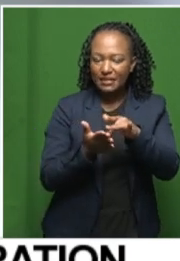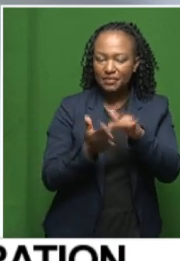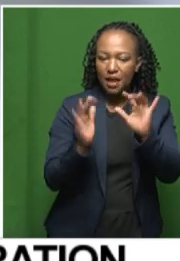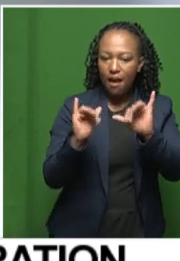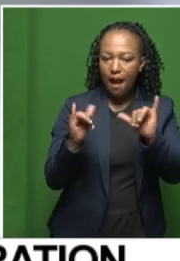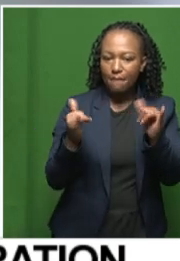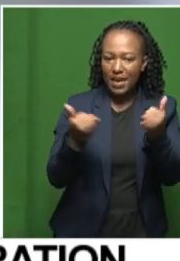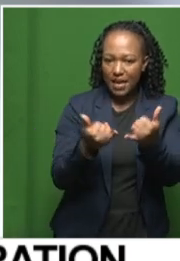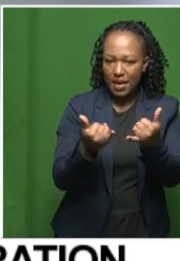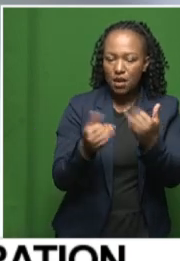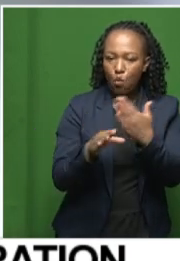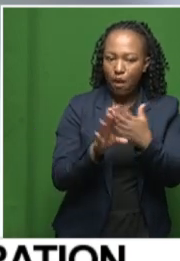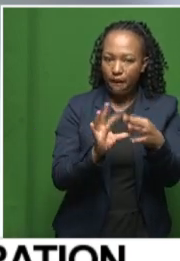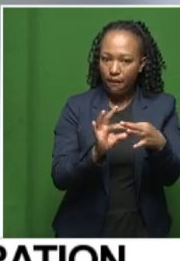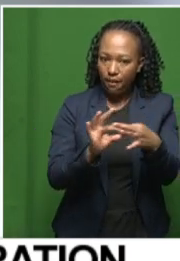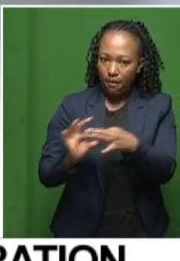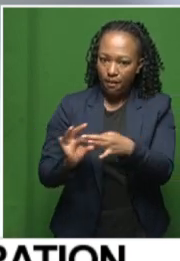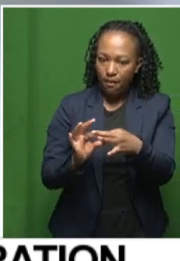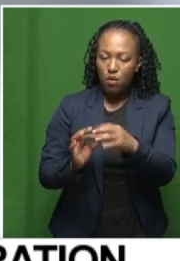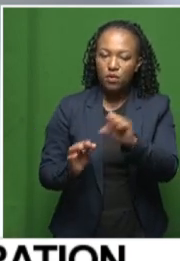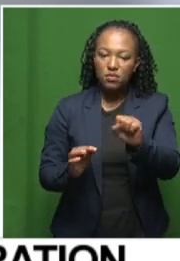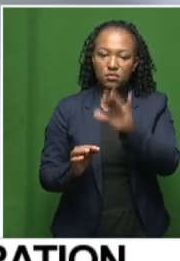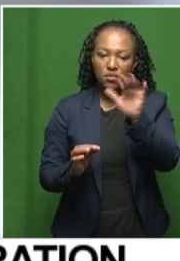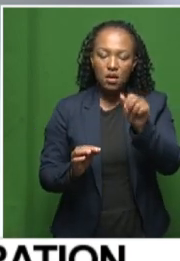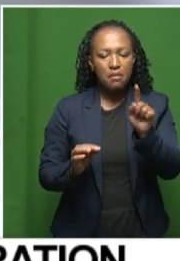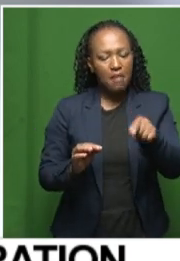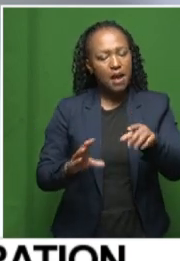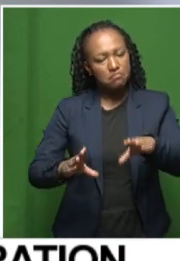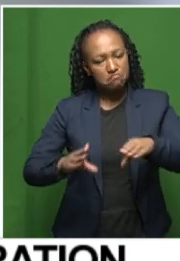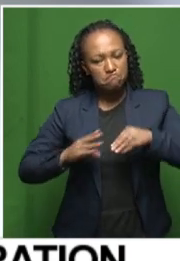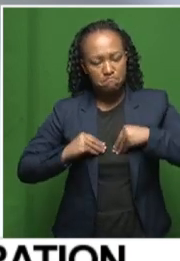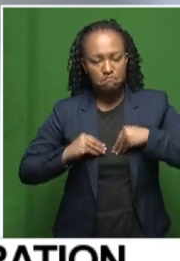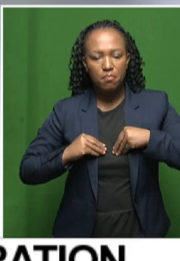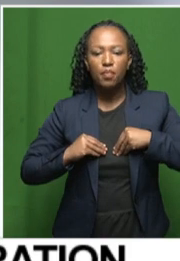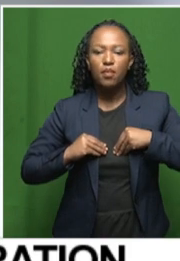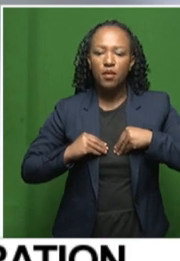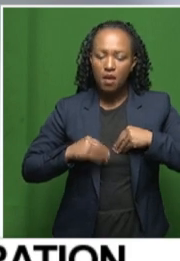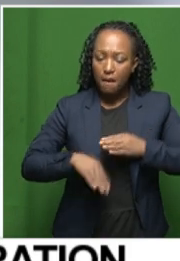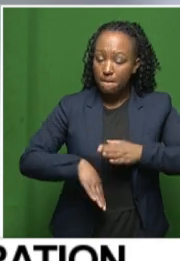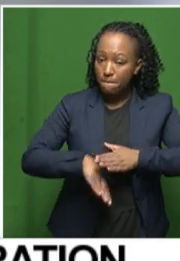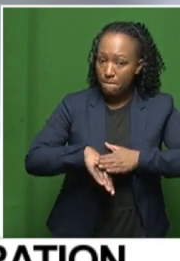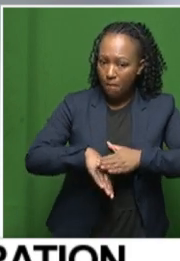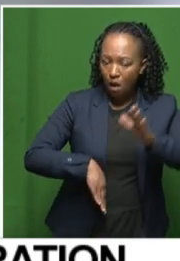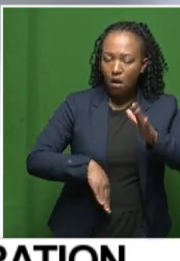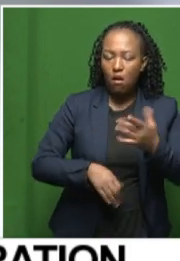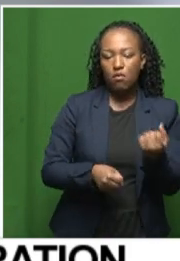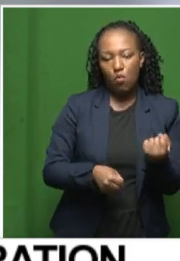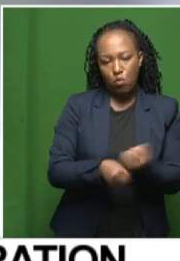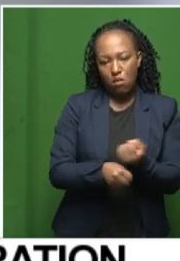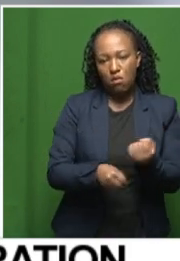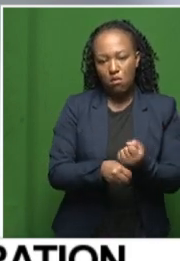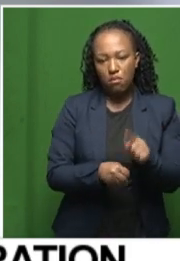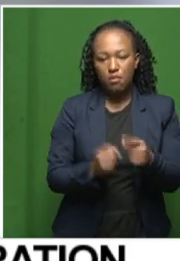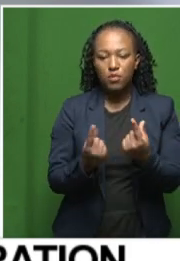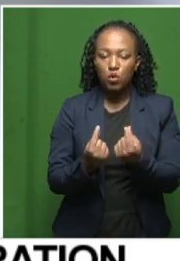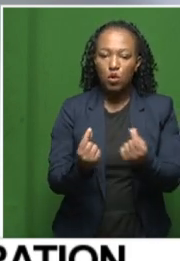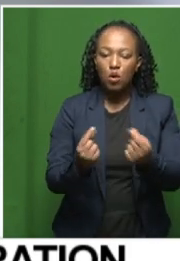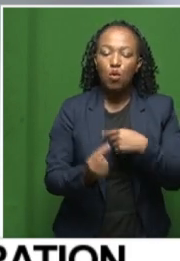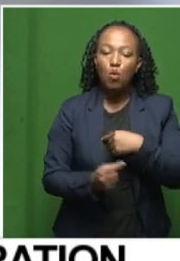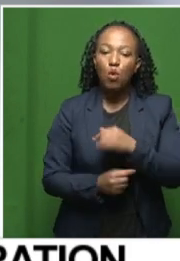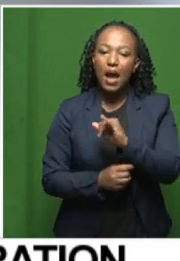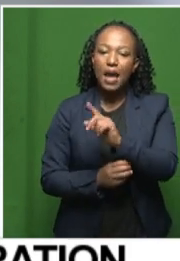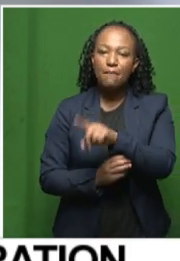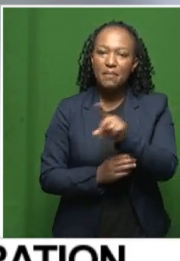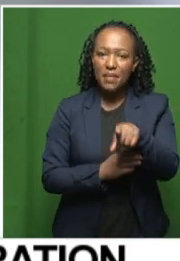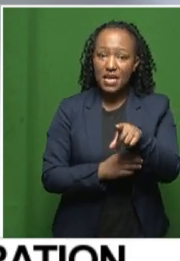companies. I think South Africa really needs to just embrace it. There needs to be a lot more work that needs to be done. I think the IPP